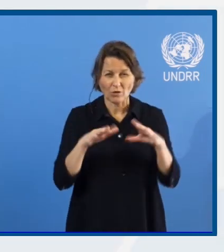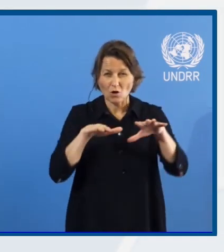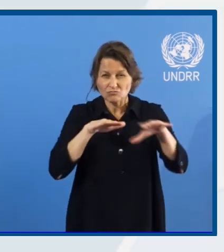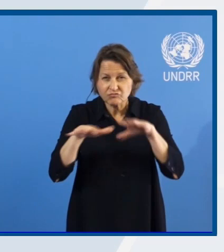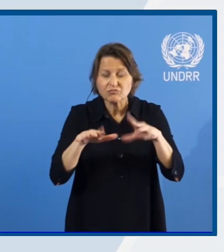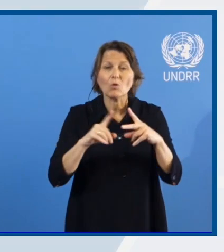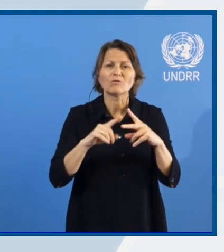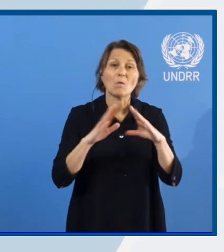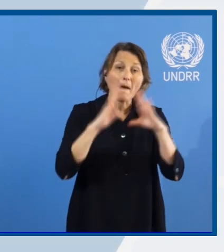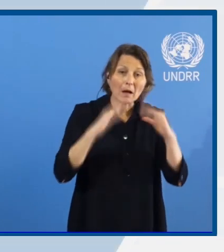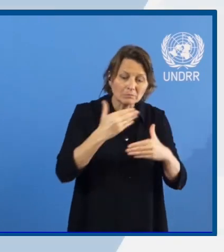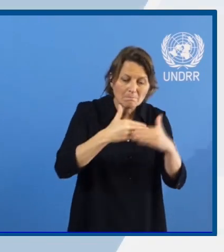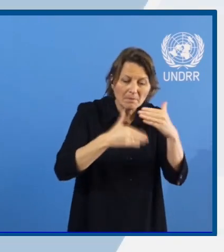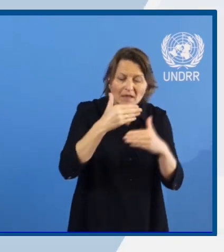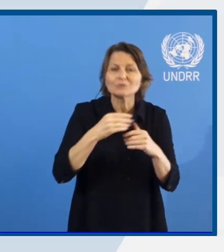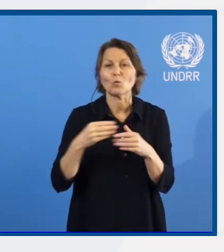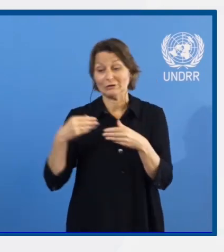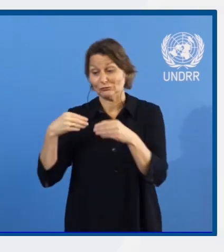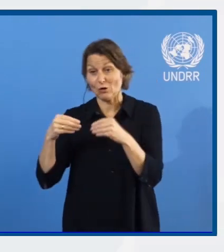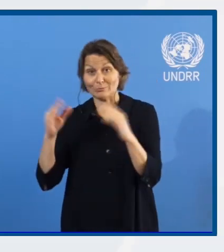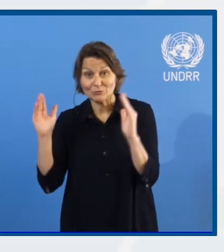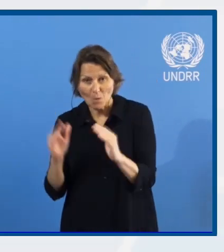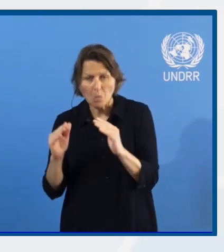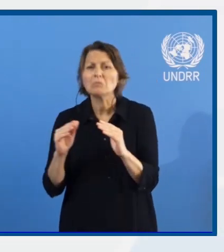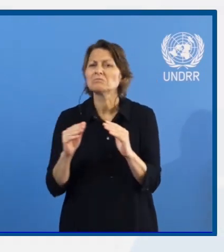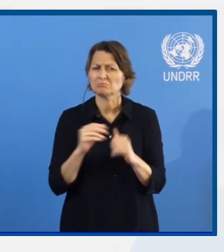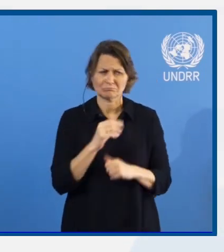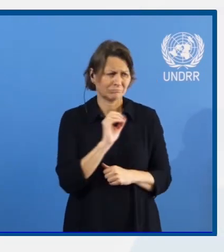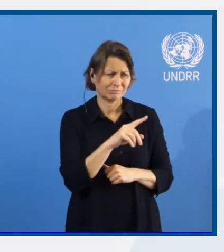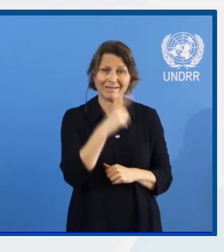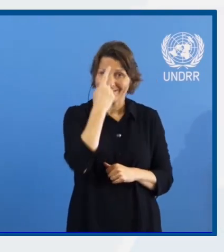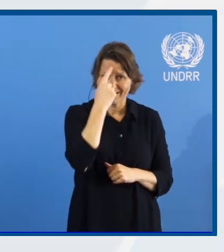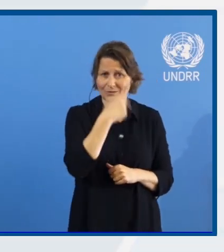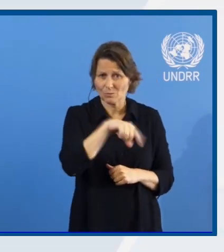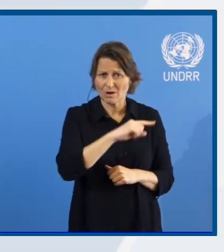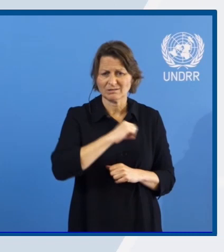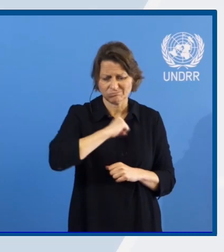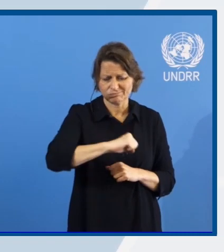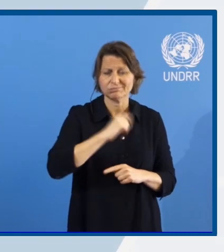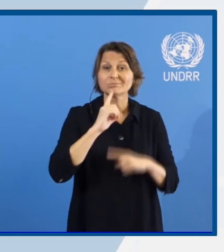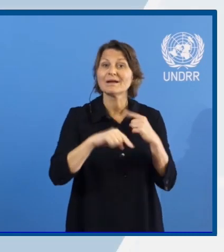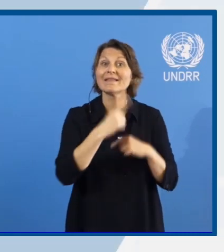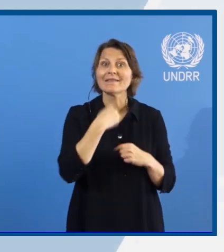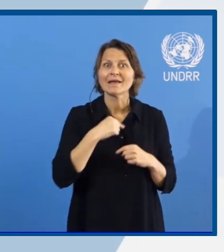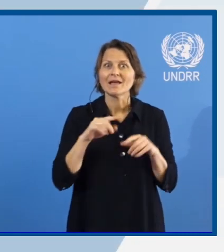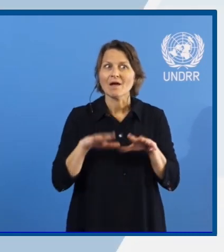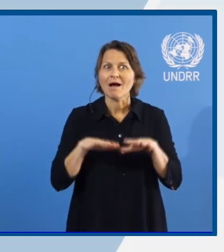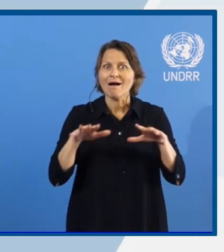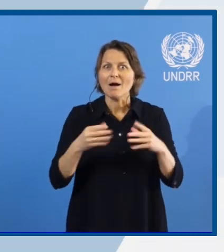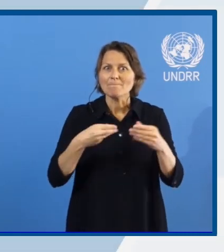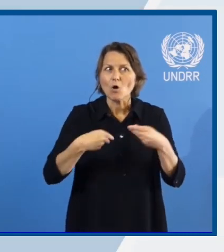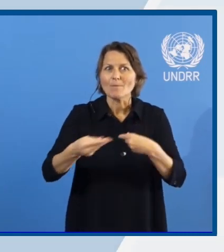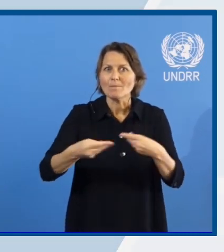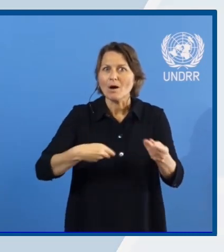small shops, because they think that if their market prospers, they will